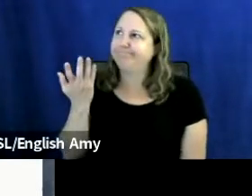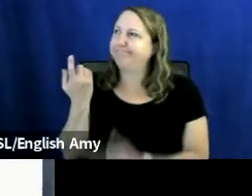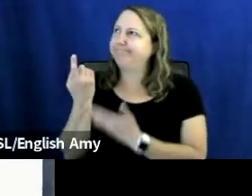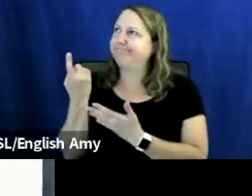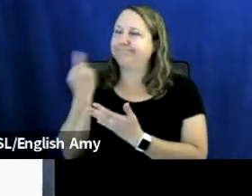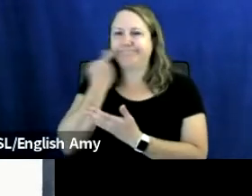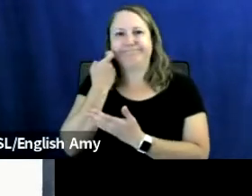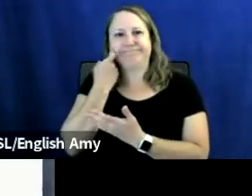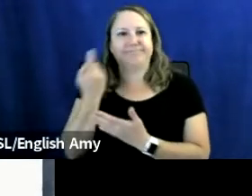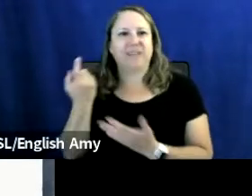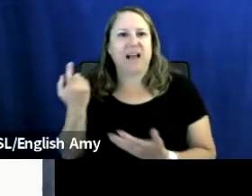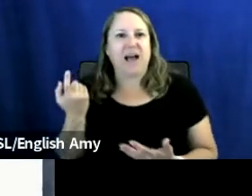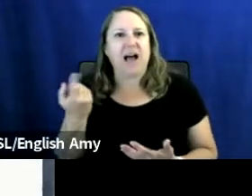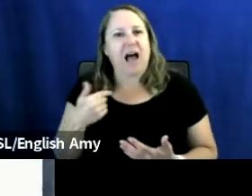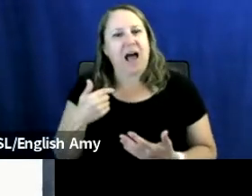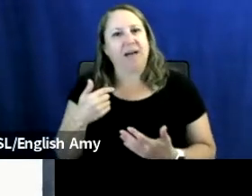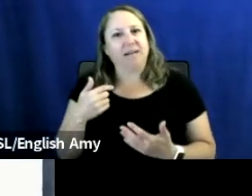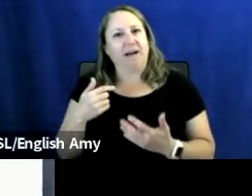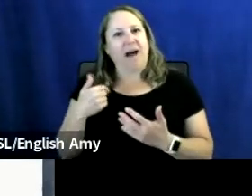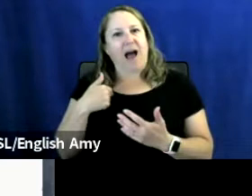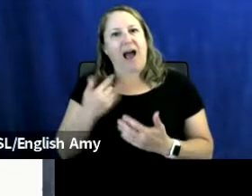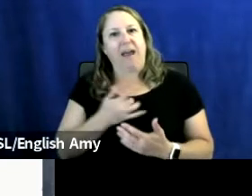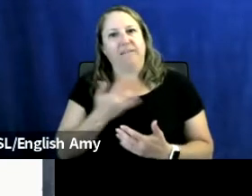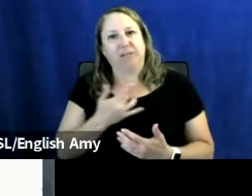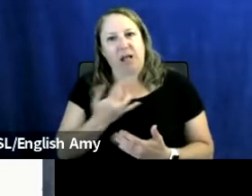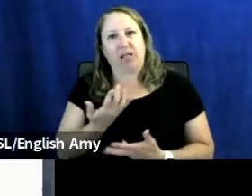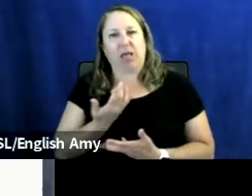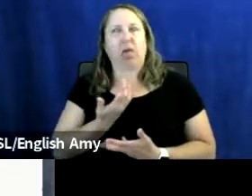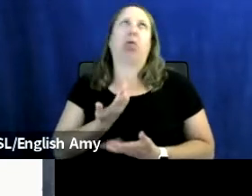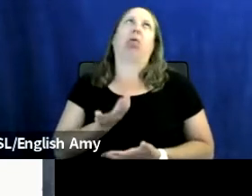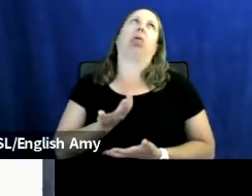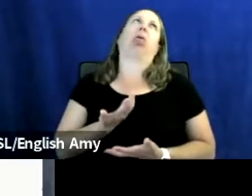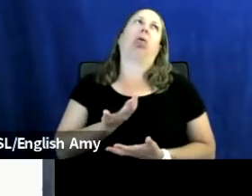because there was a moment when like I was feeling defeated in my own class,